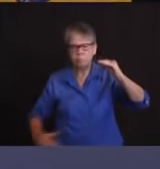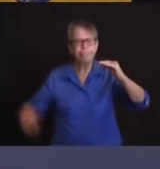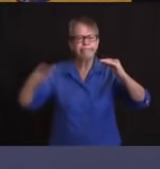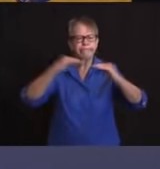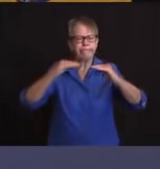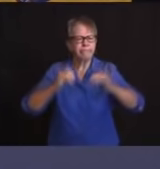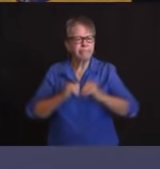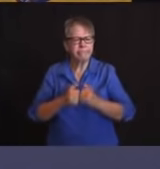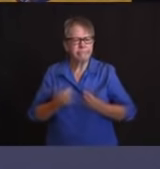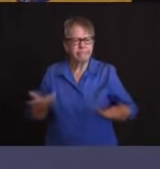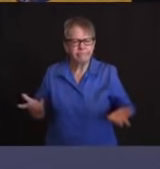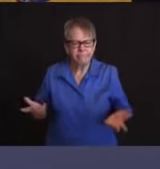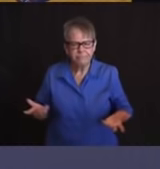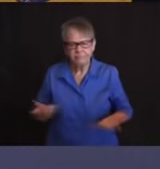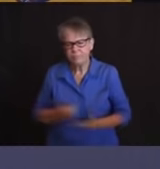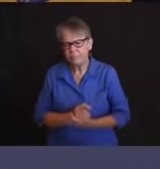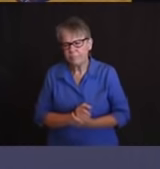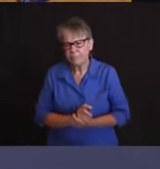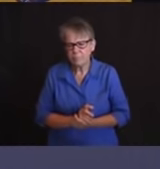floor?